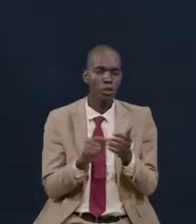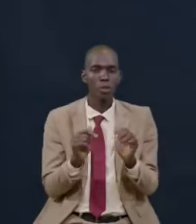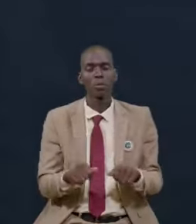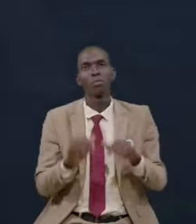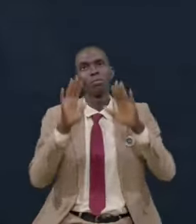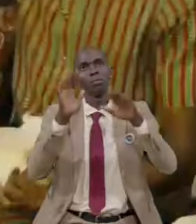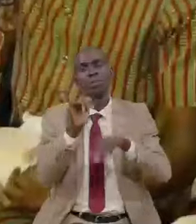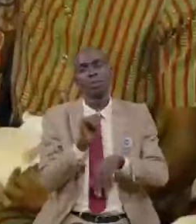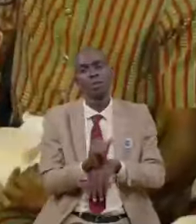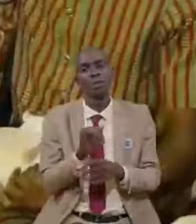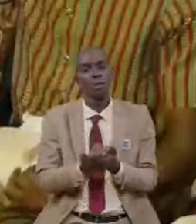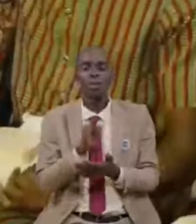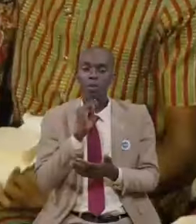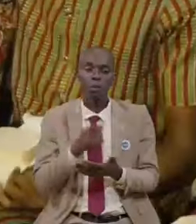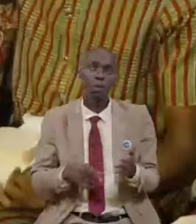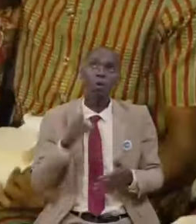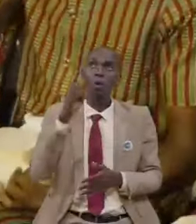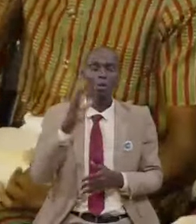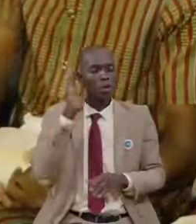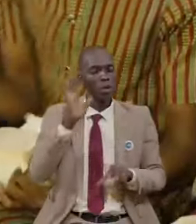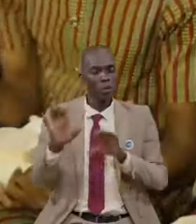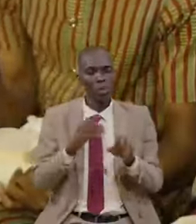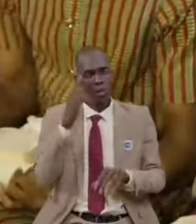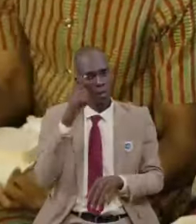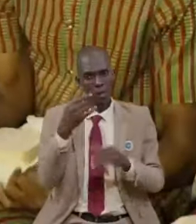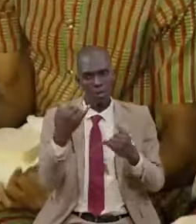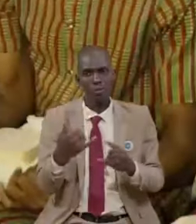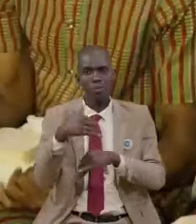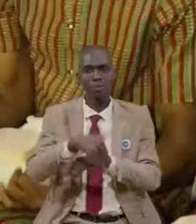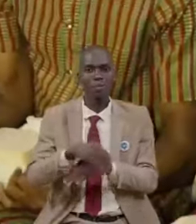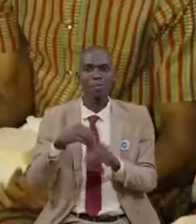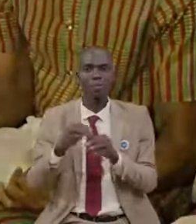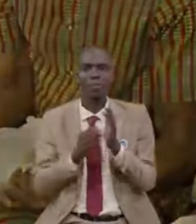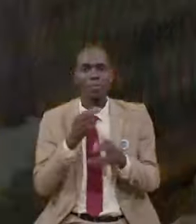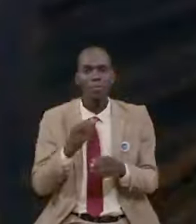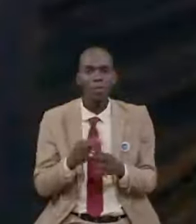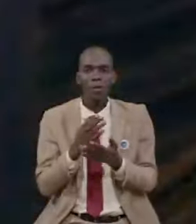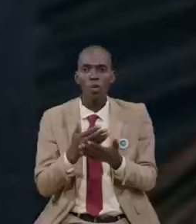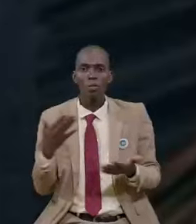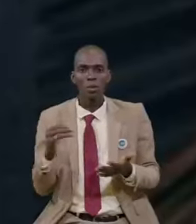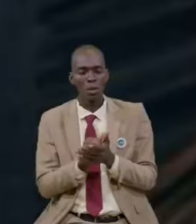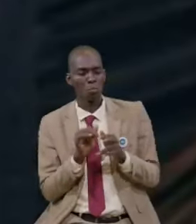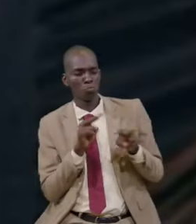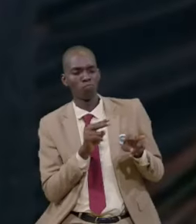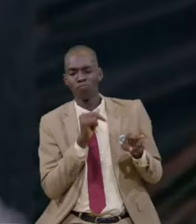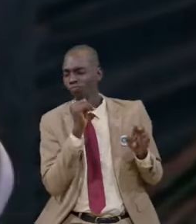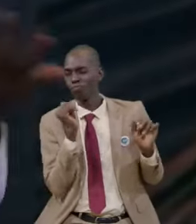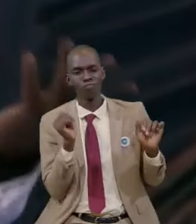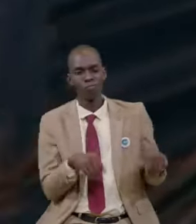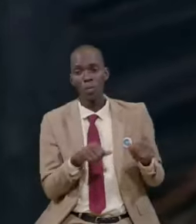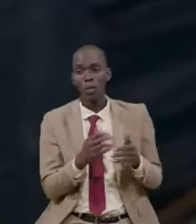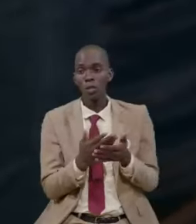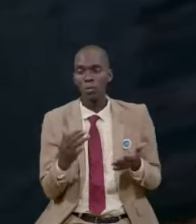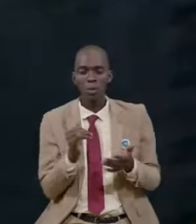you tonight. Something appearing impossible, something appearing incredible,